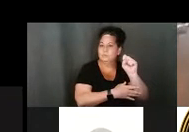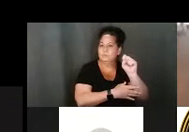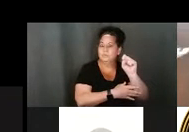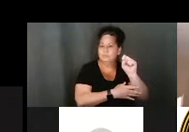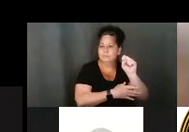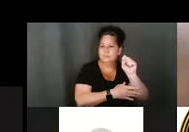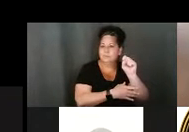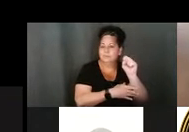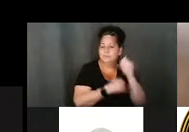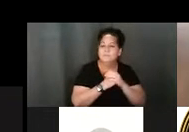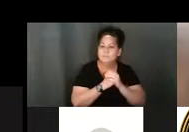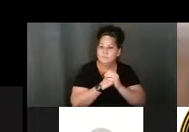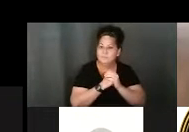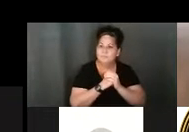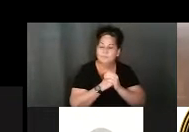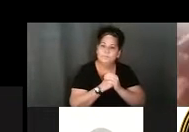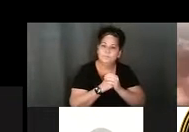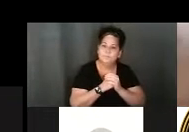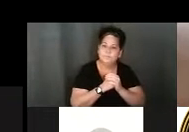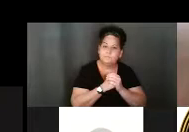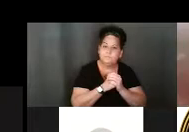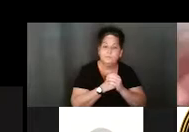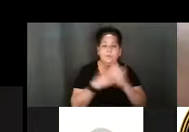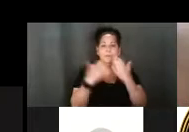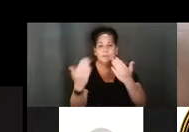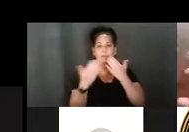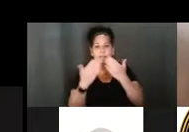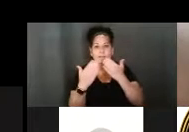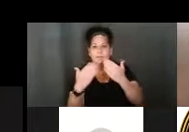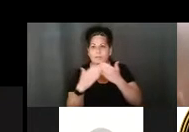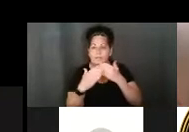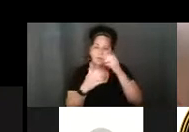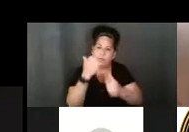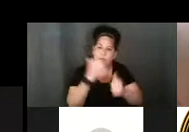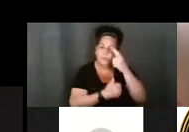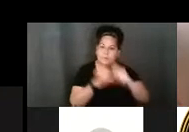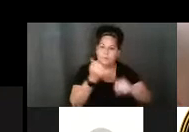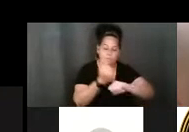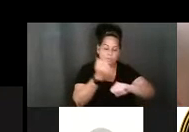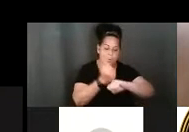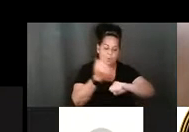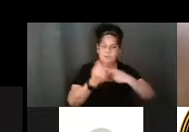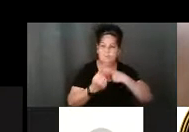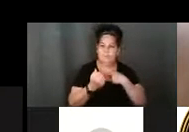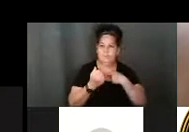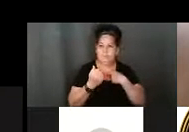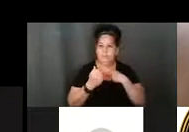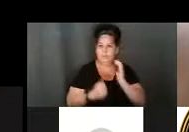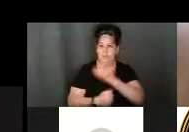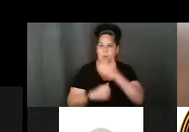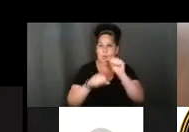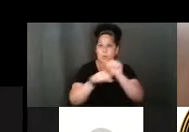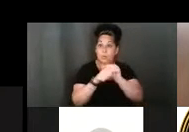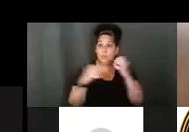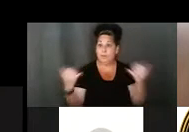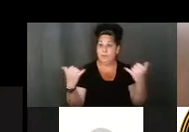our family engagement team. I certainly want to thank you ladies for supporting me in this work. And at this